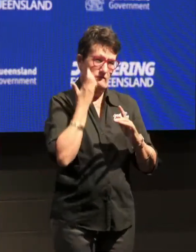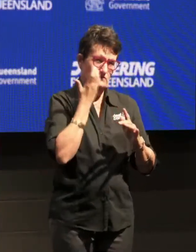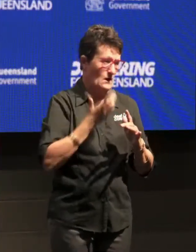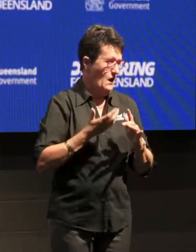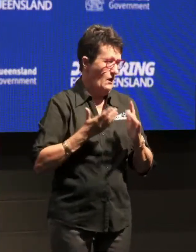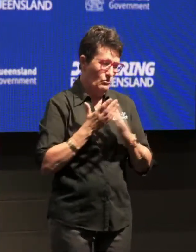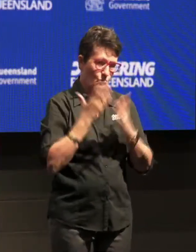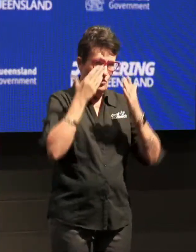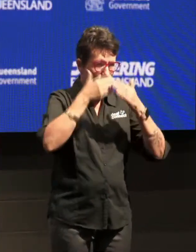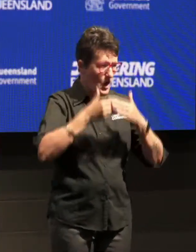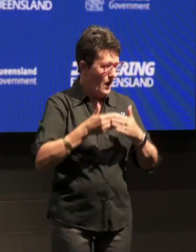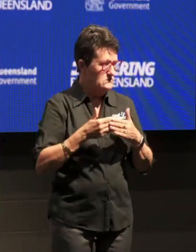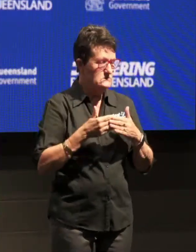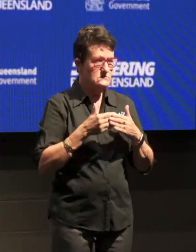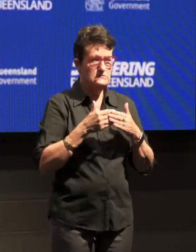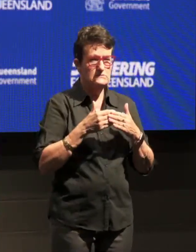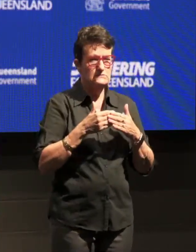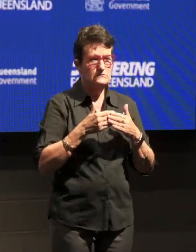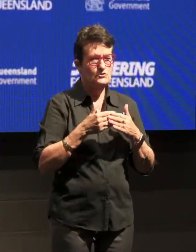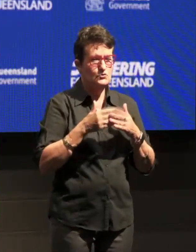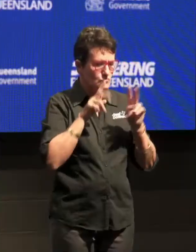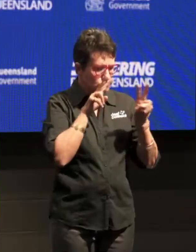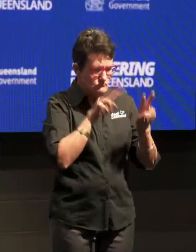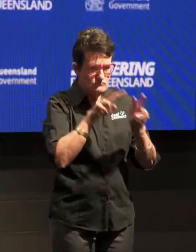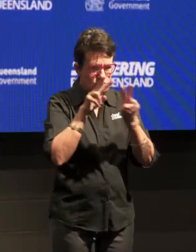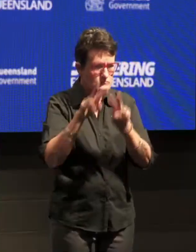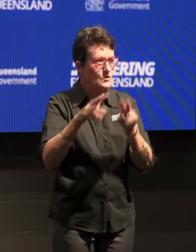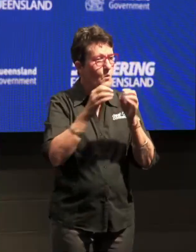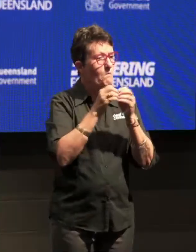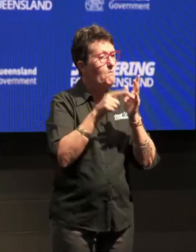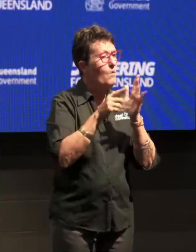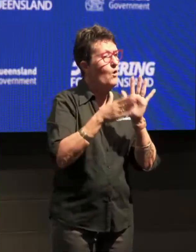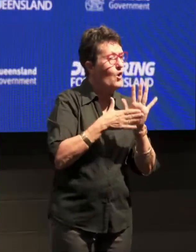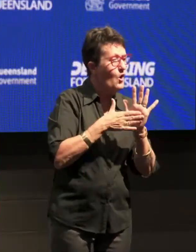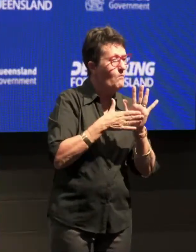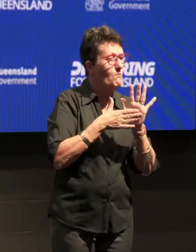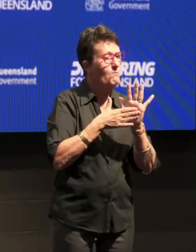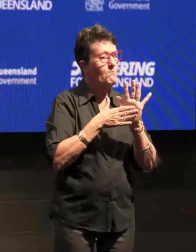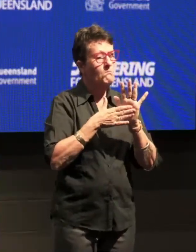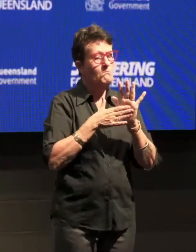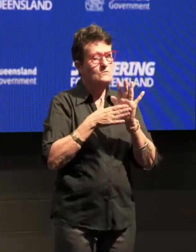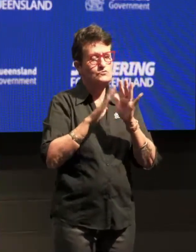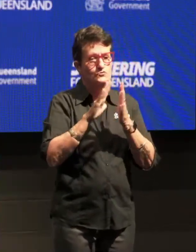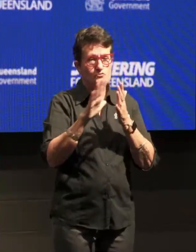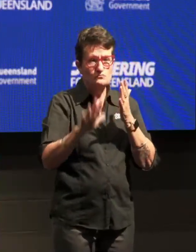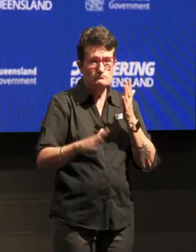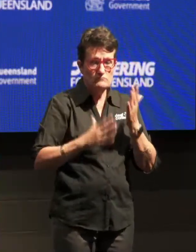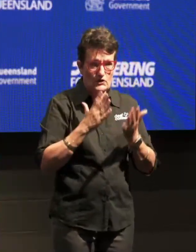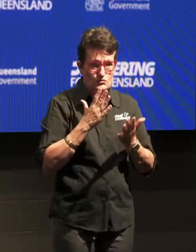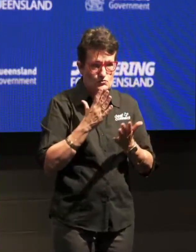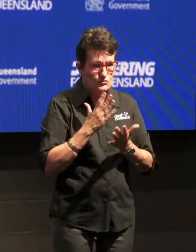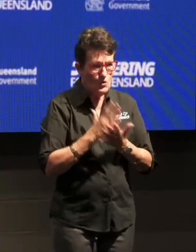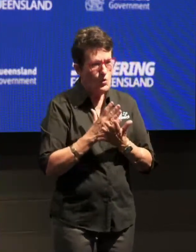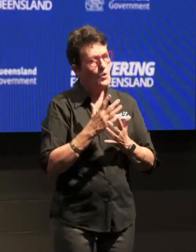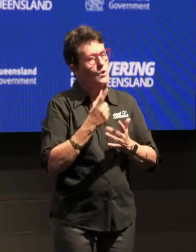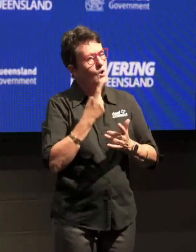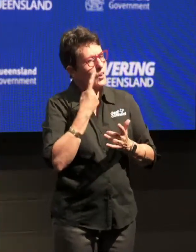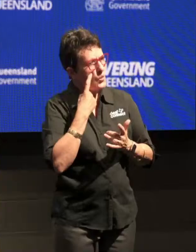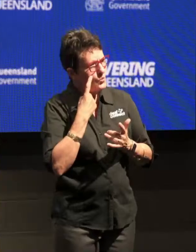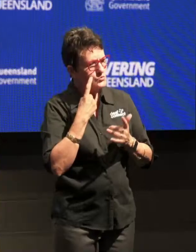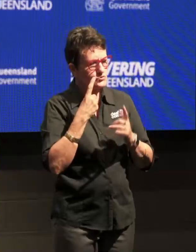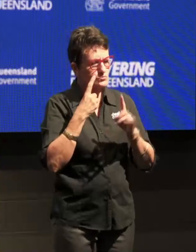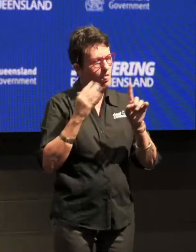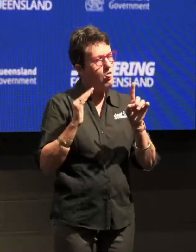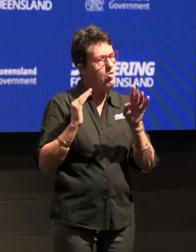basis throughout the night, monitoring the Bureau and working with the Bureau there. At this stage, it looks like a